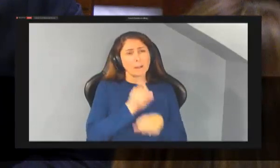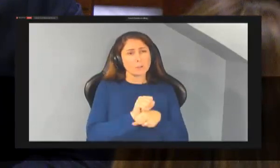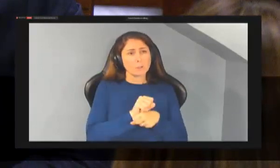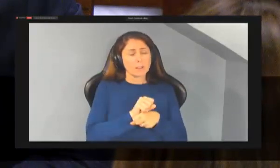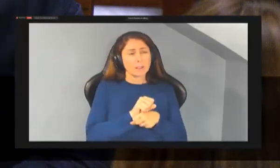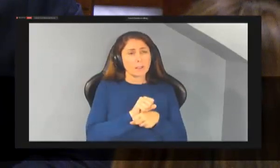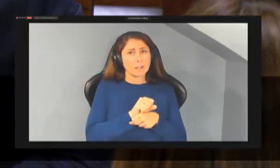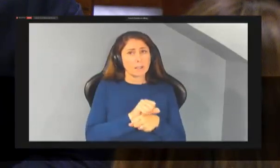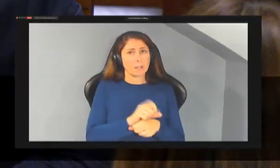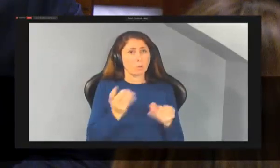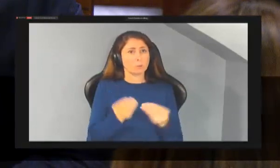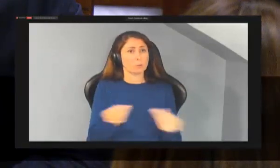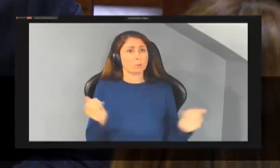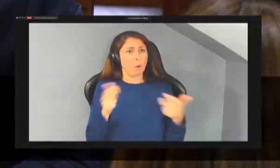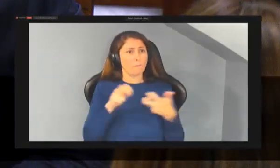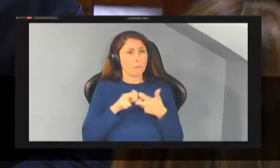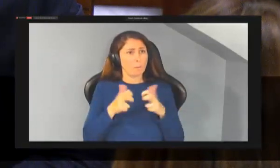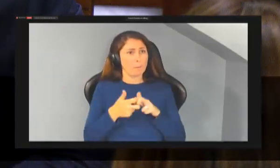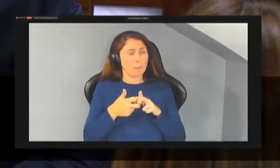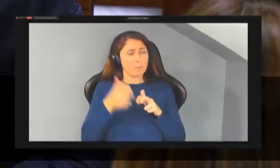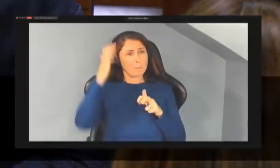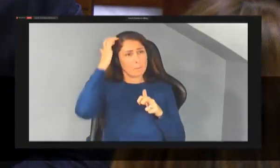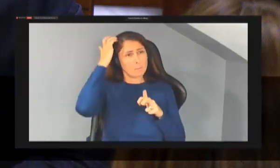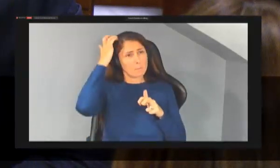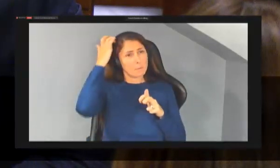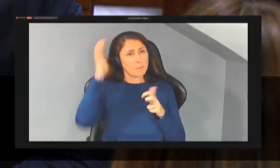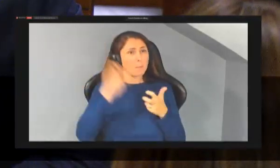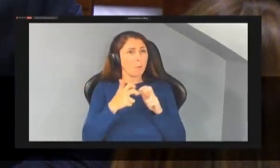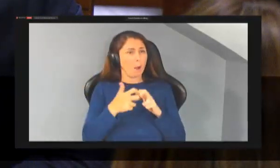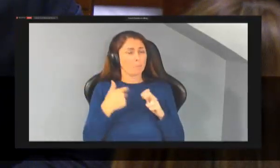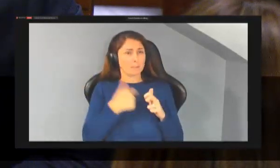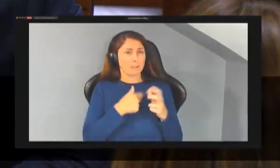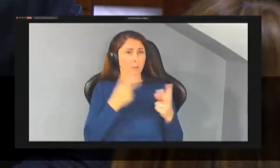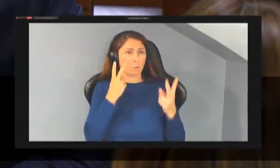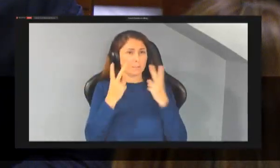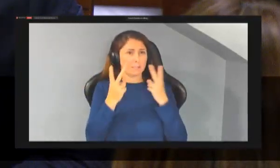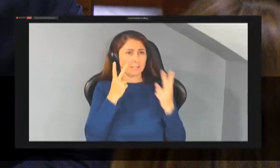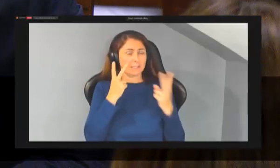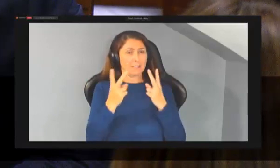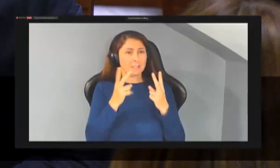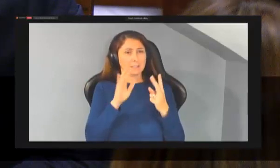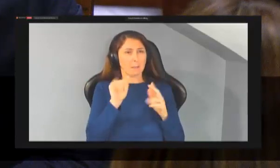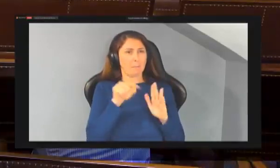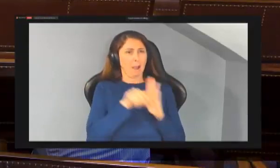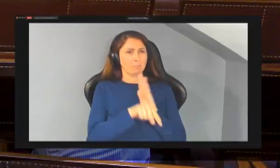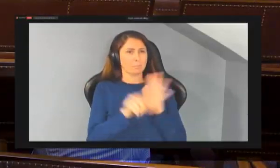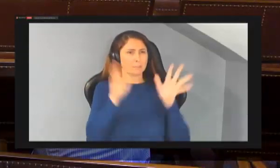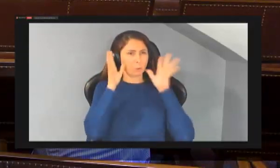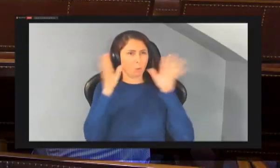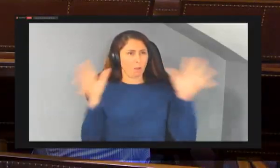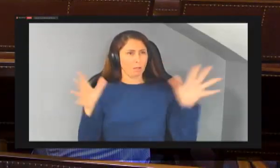solve the problems that we're seeing by a deer call. There are some people here who can